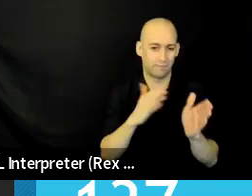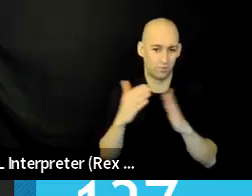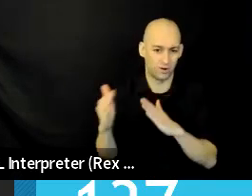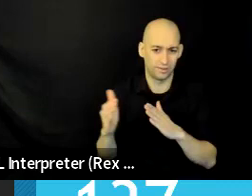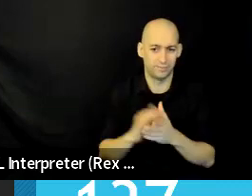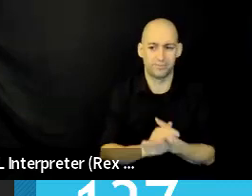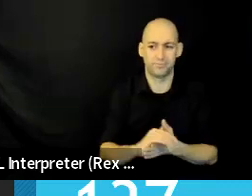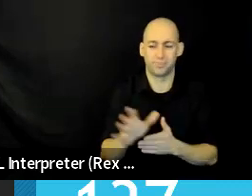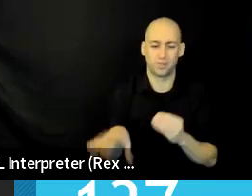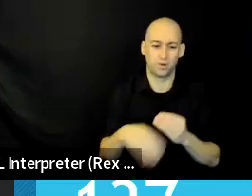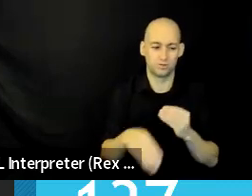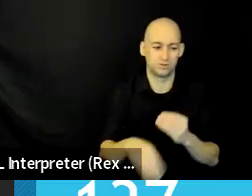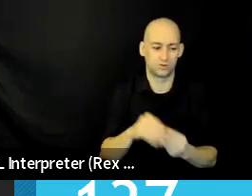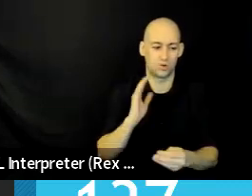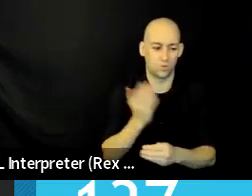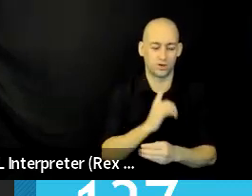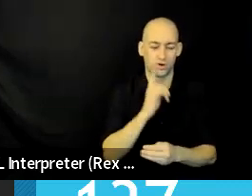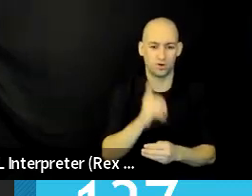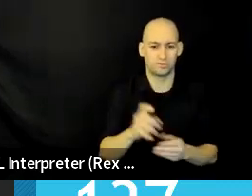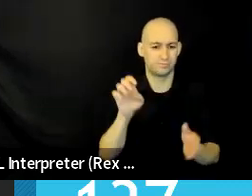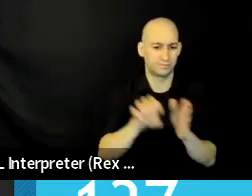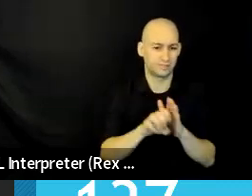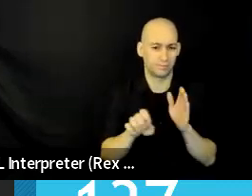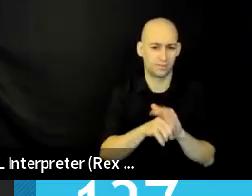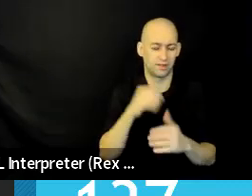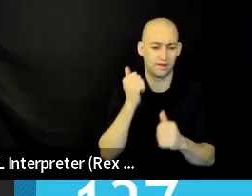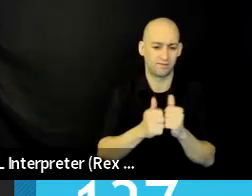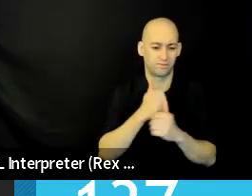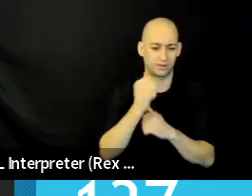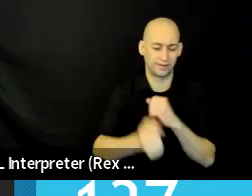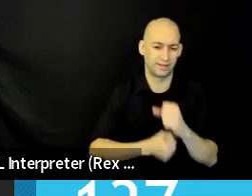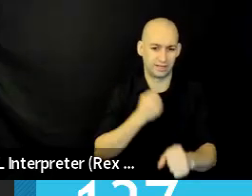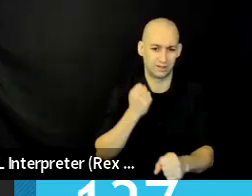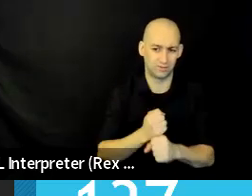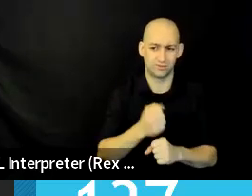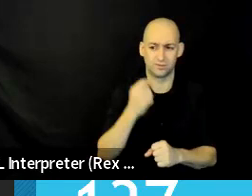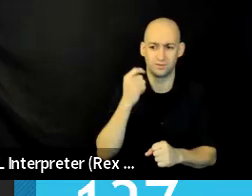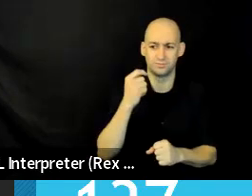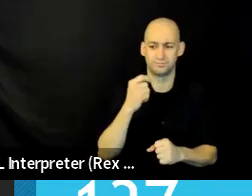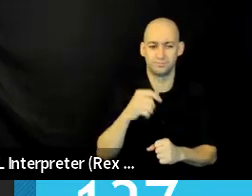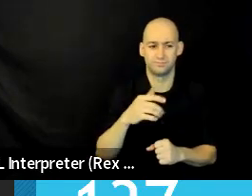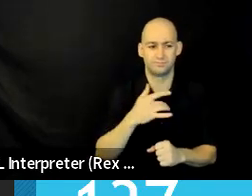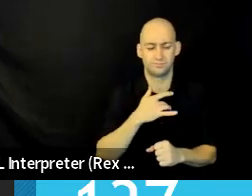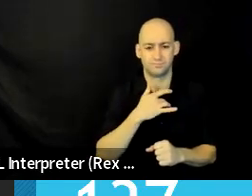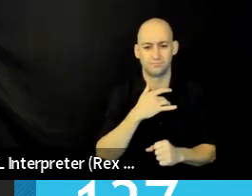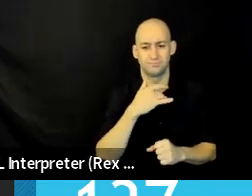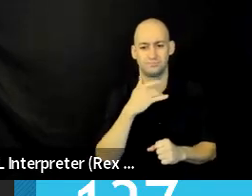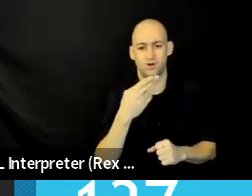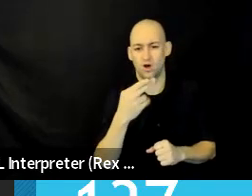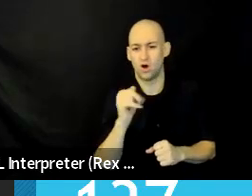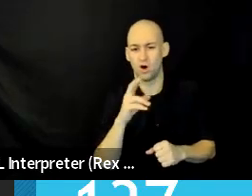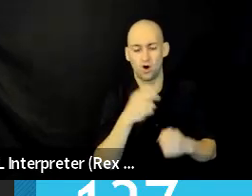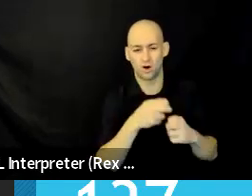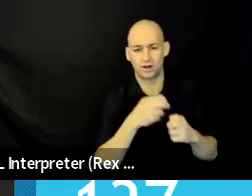we are for example, every year when you have what they call harvest season, is